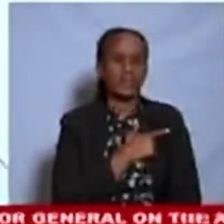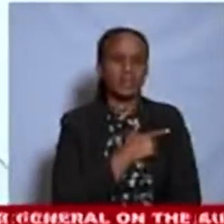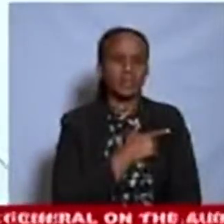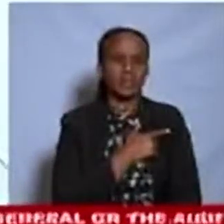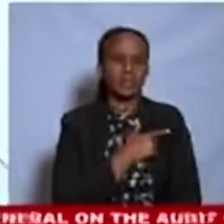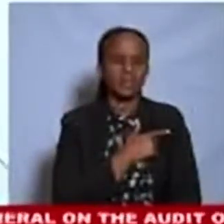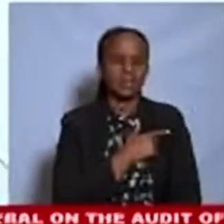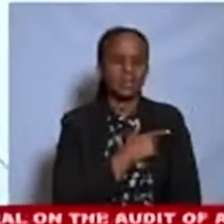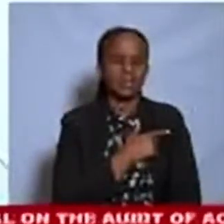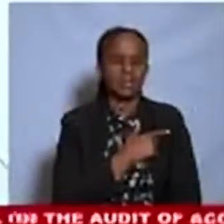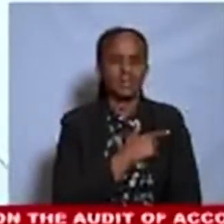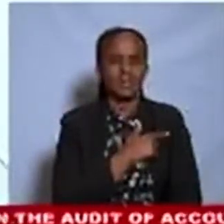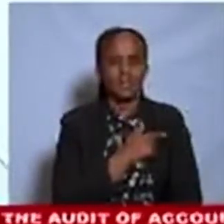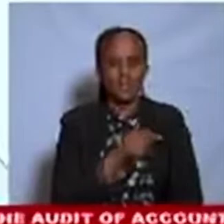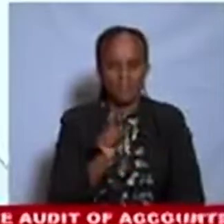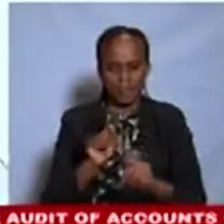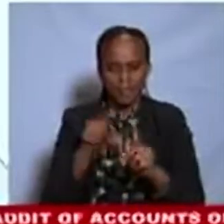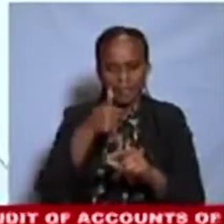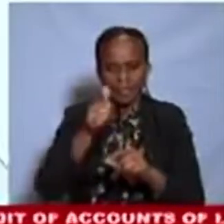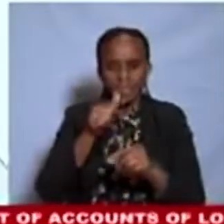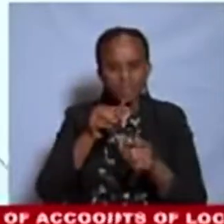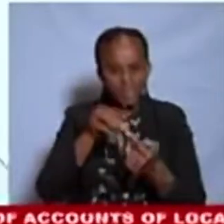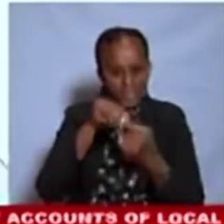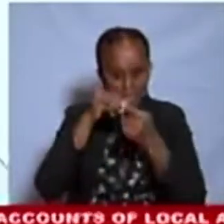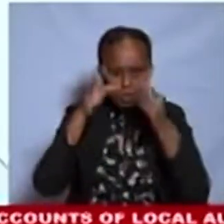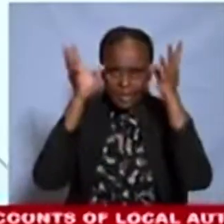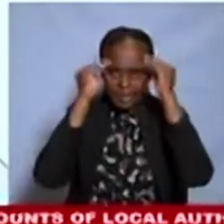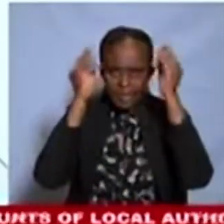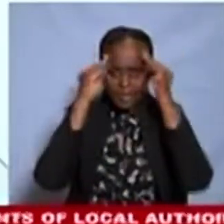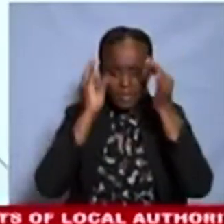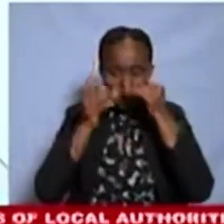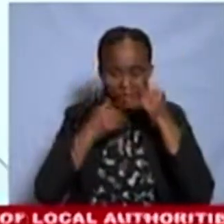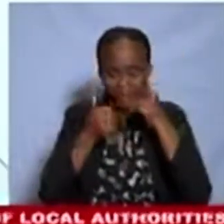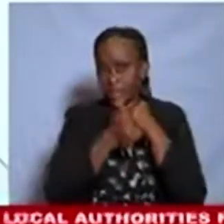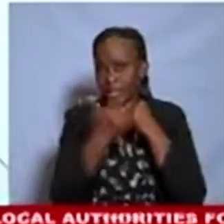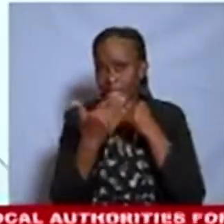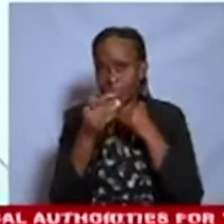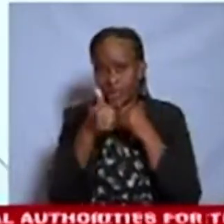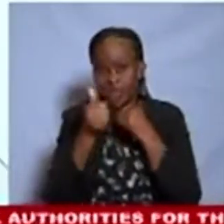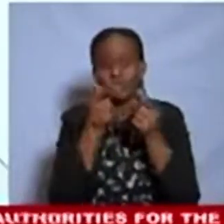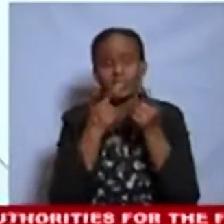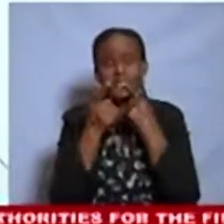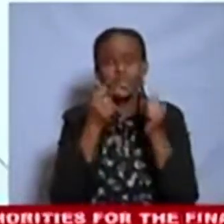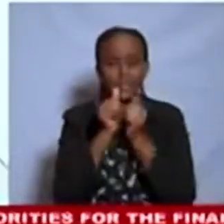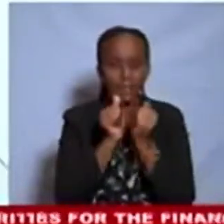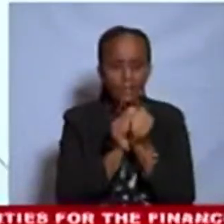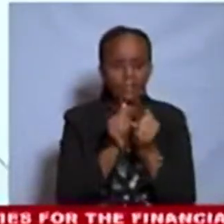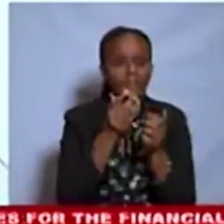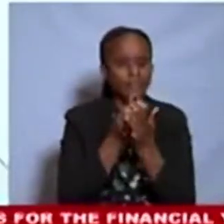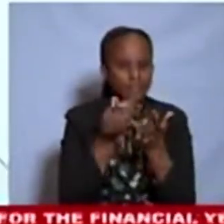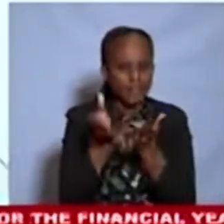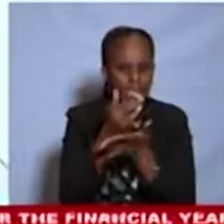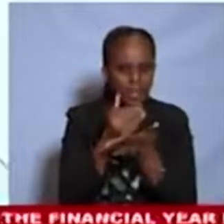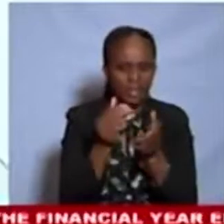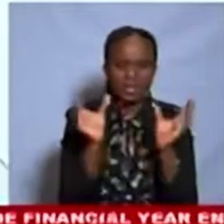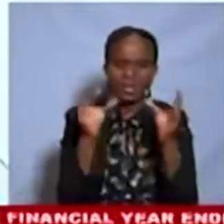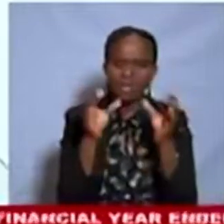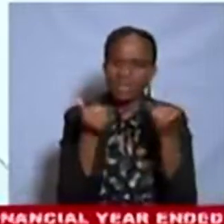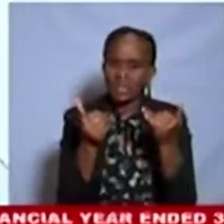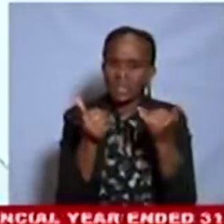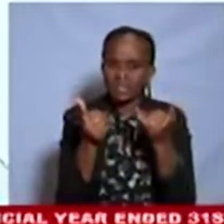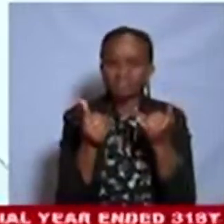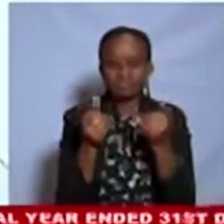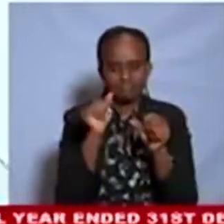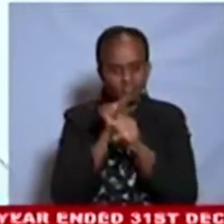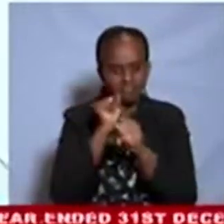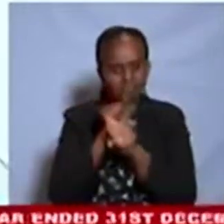dump like anybody, and yet you are the specialist in this. If there's anything you are talking about garbage collection, where the council should tick,